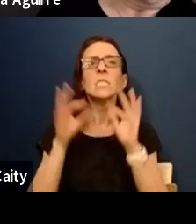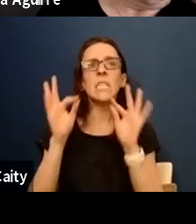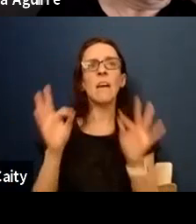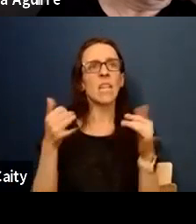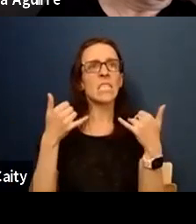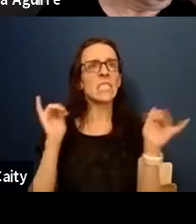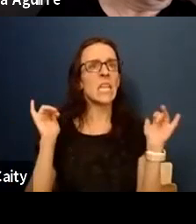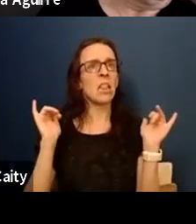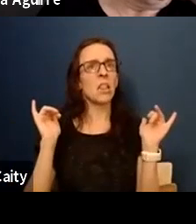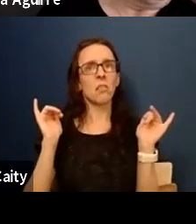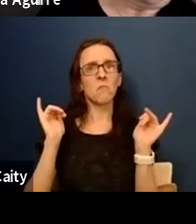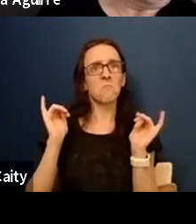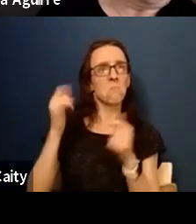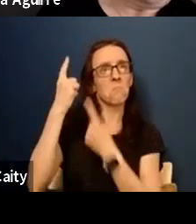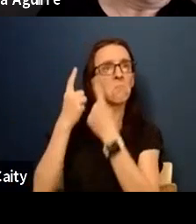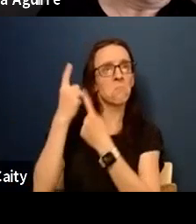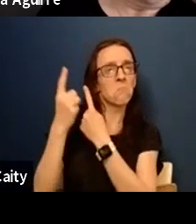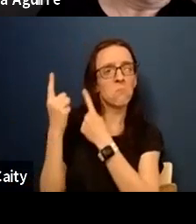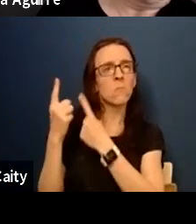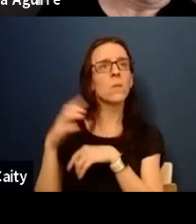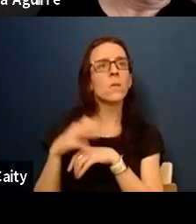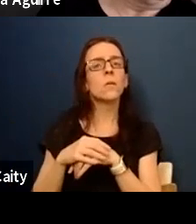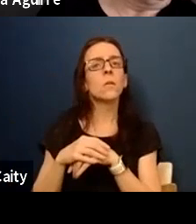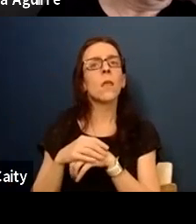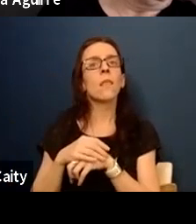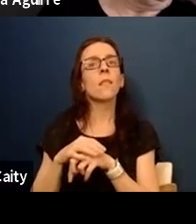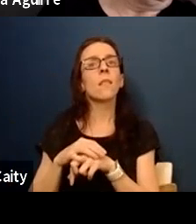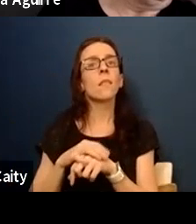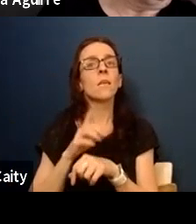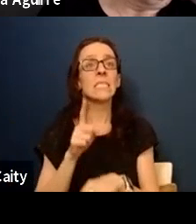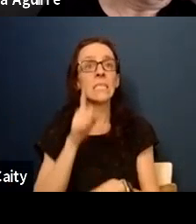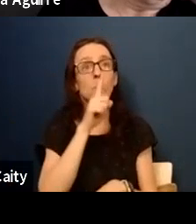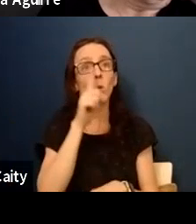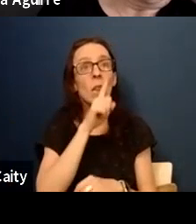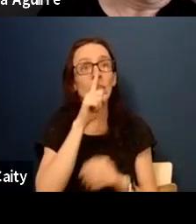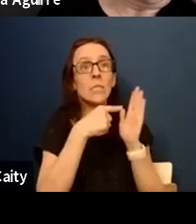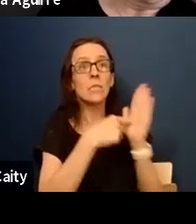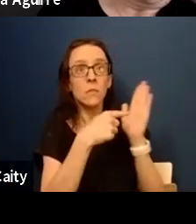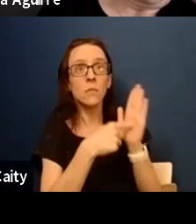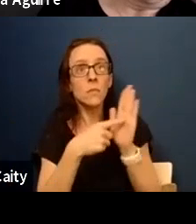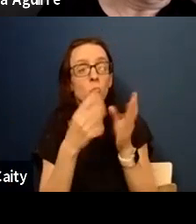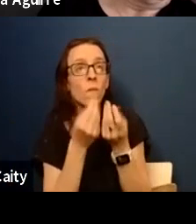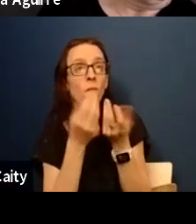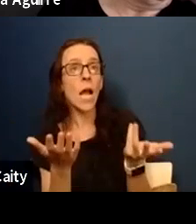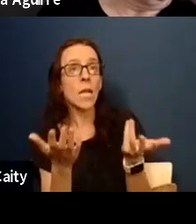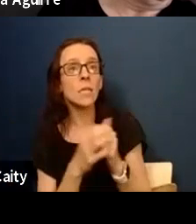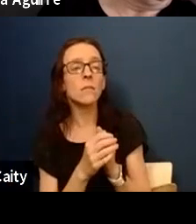play. The data, the simulations that were provided did not provide